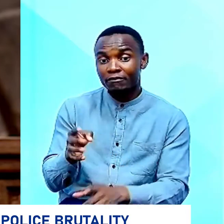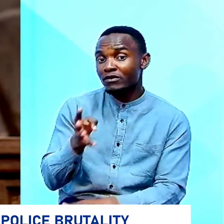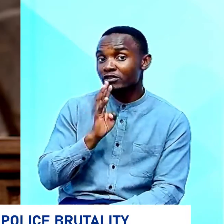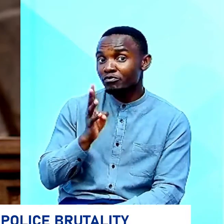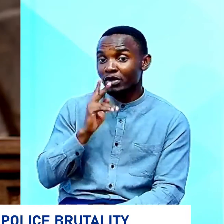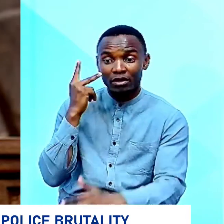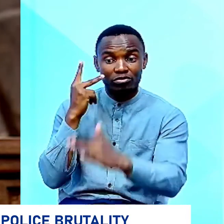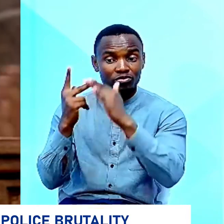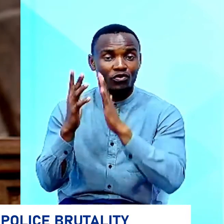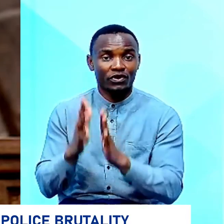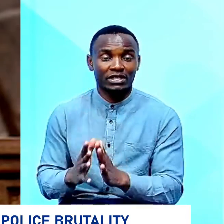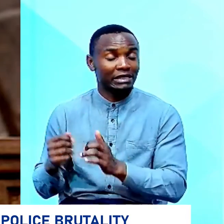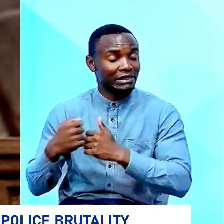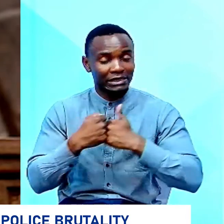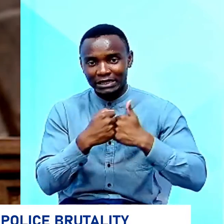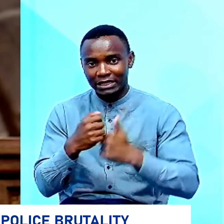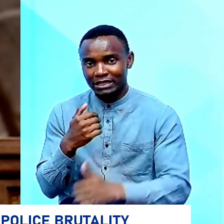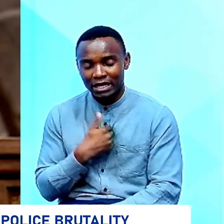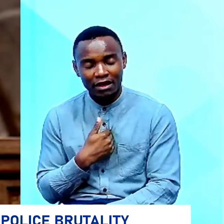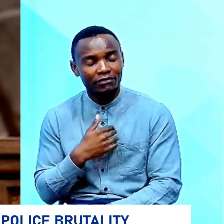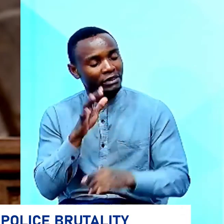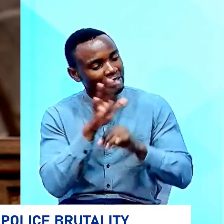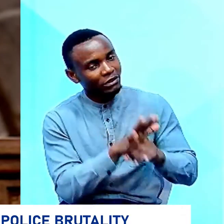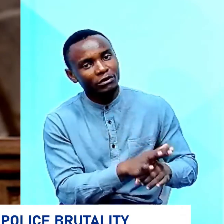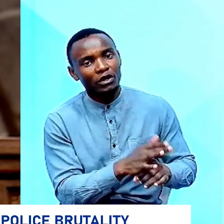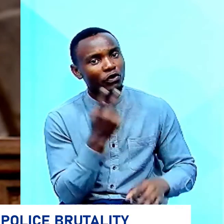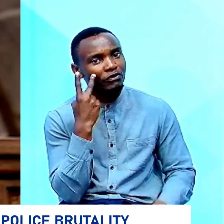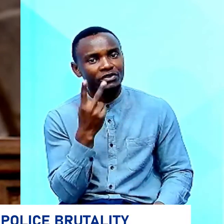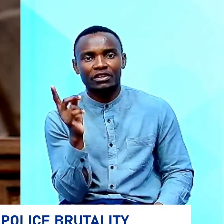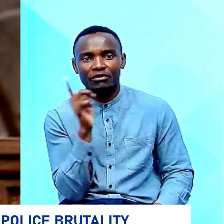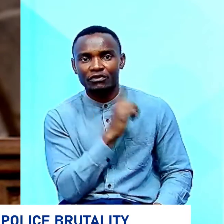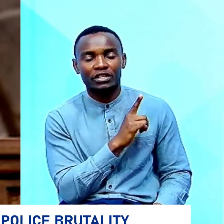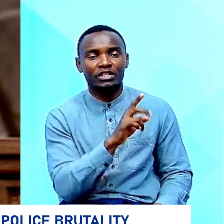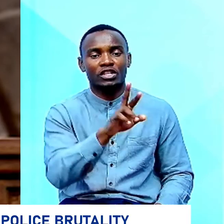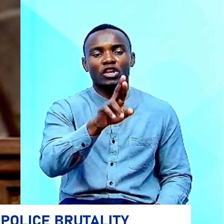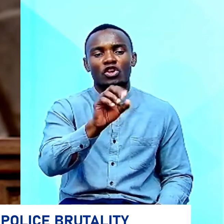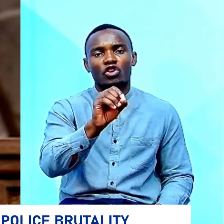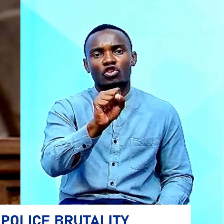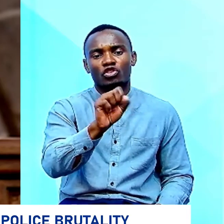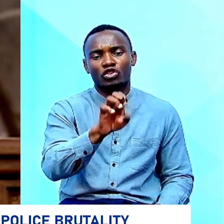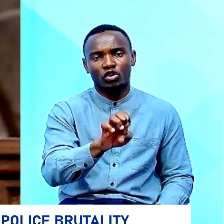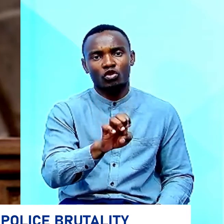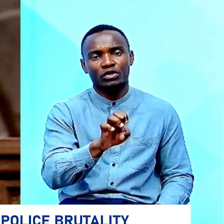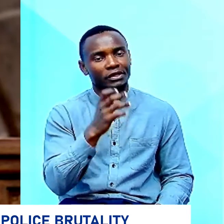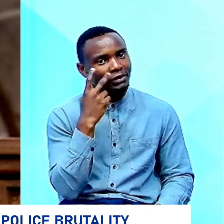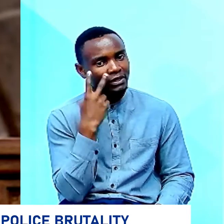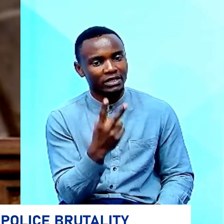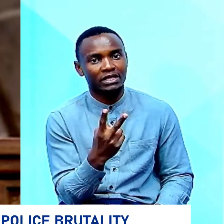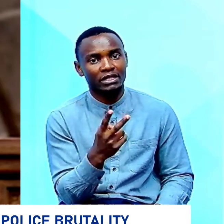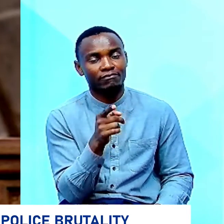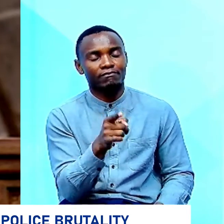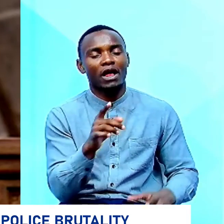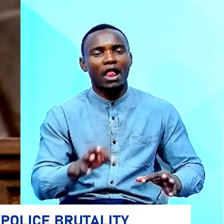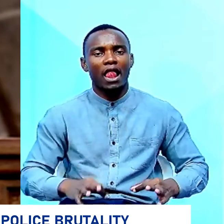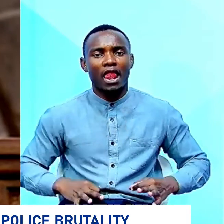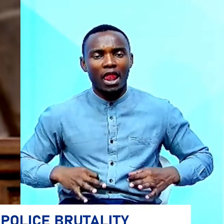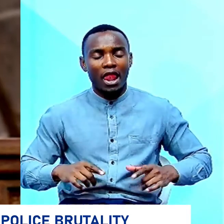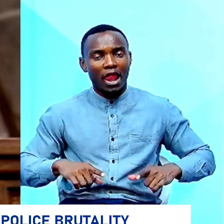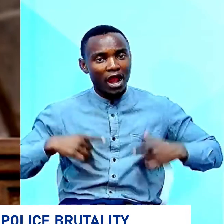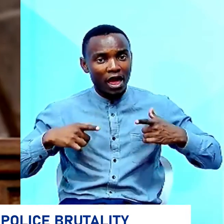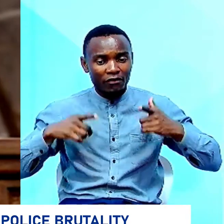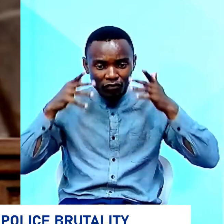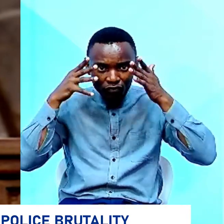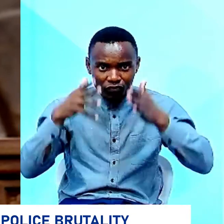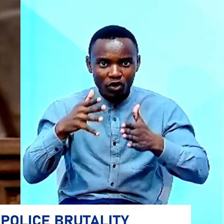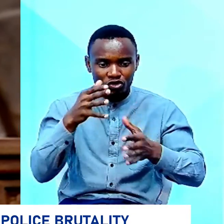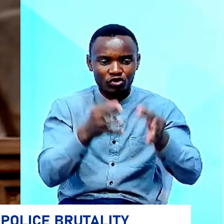challenges and intimidation. We've seen that through examples like Rose Jerry. We've seen that a life committed to justice is costly, but let's